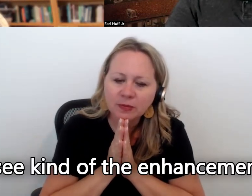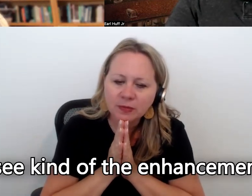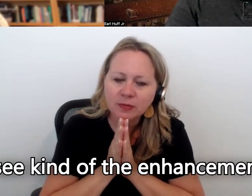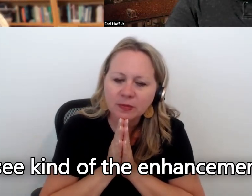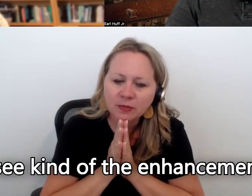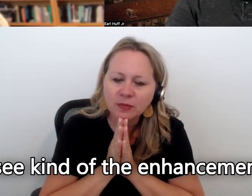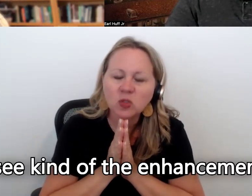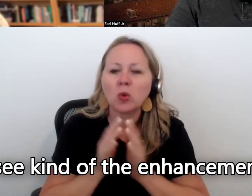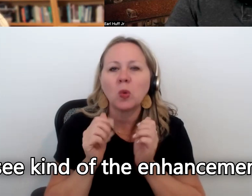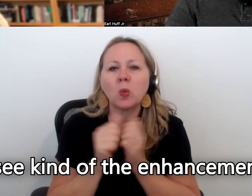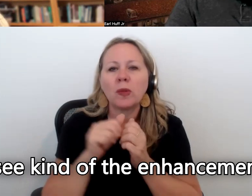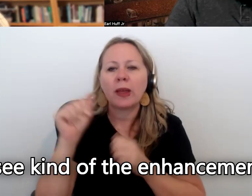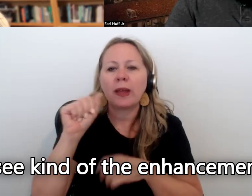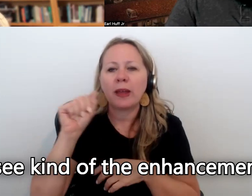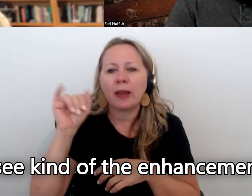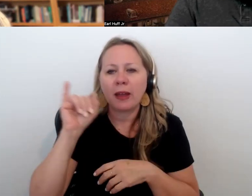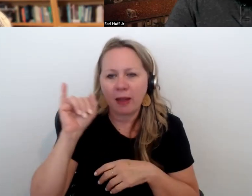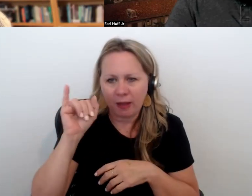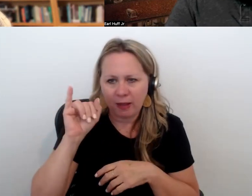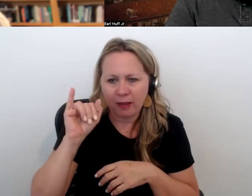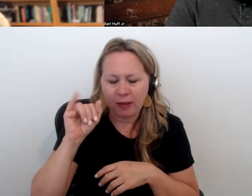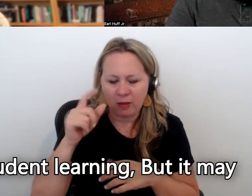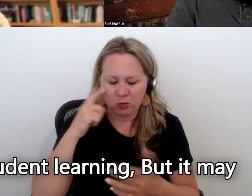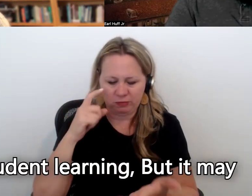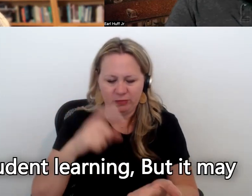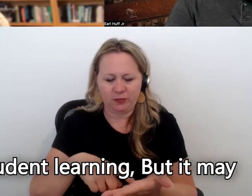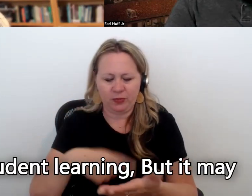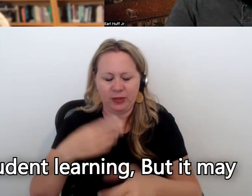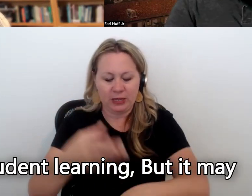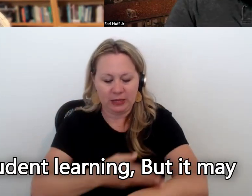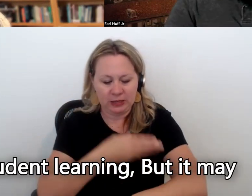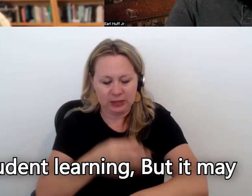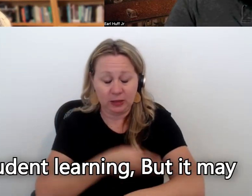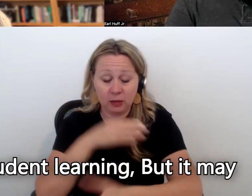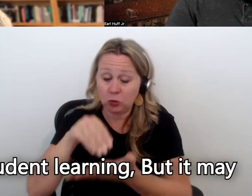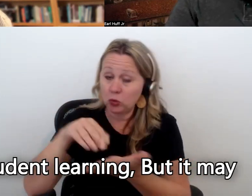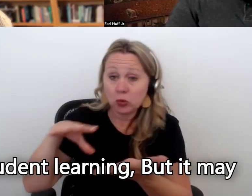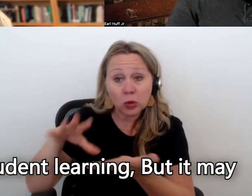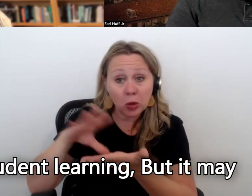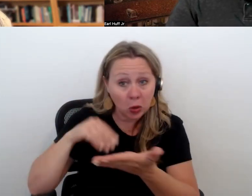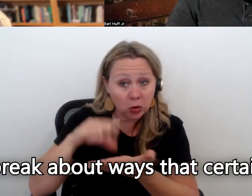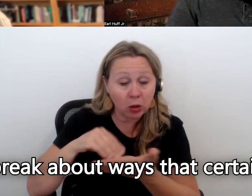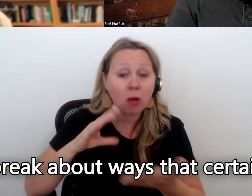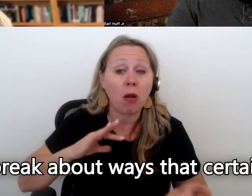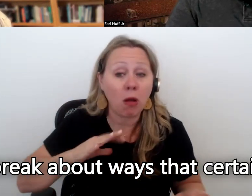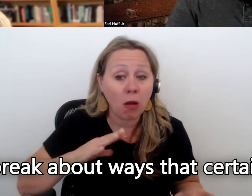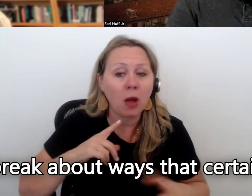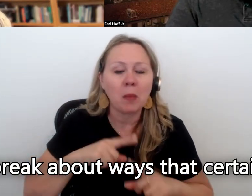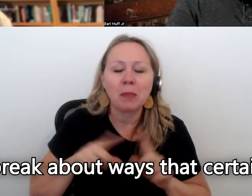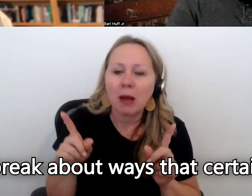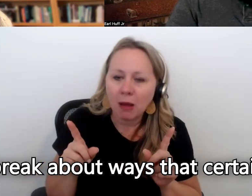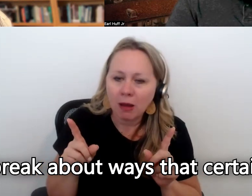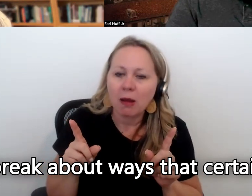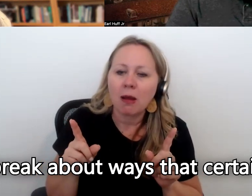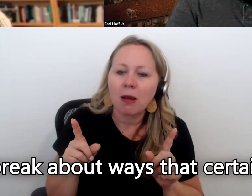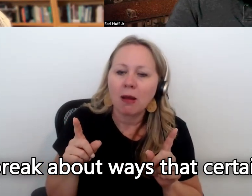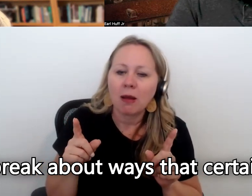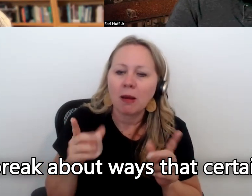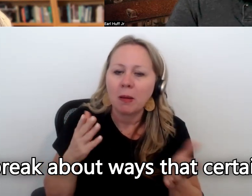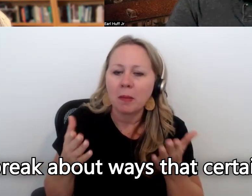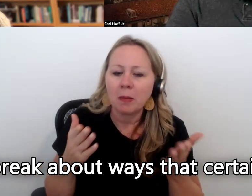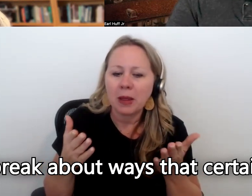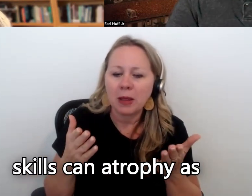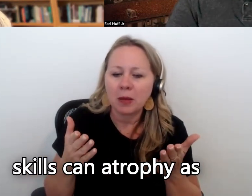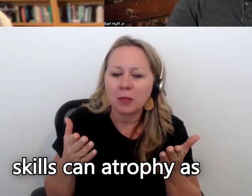can see kind of the enhancement of student learning, but it may also bring about ways